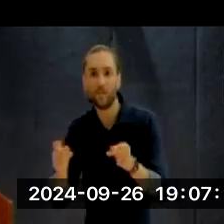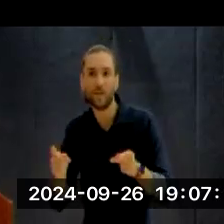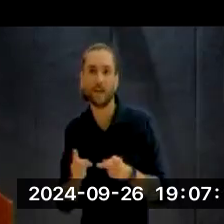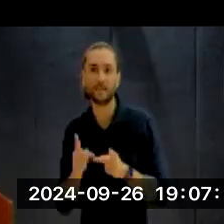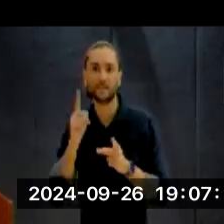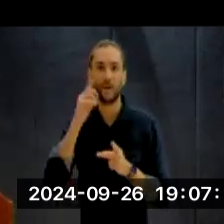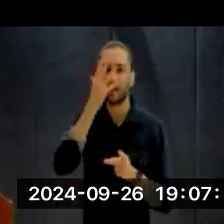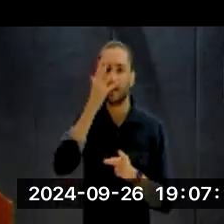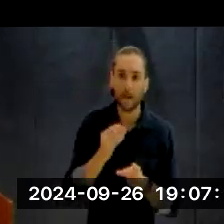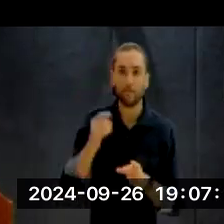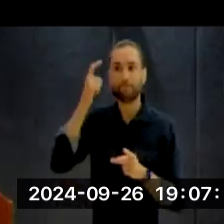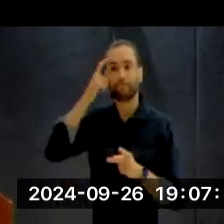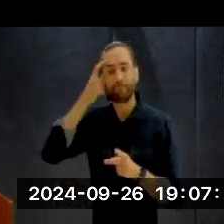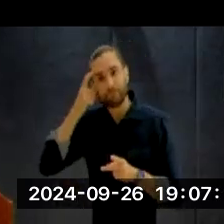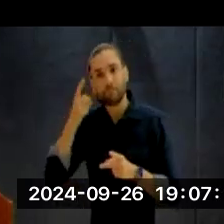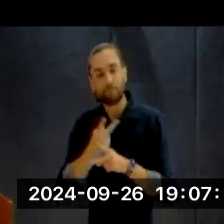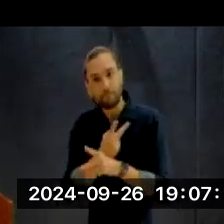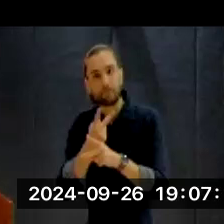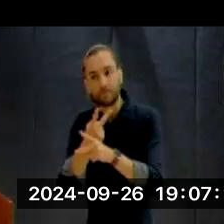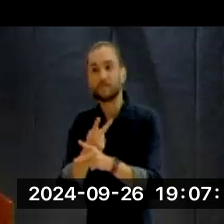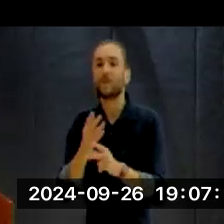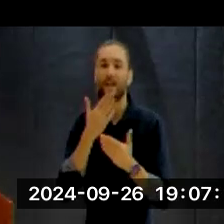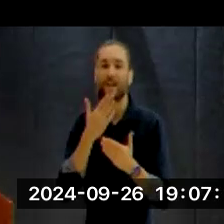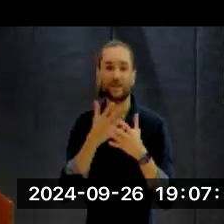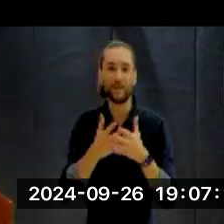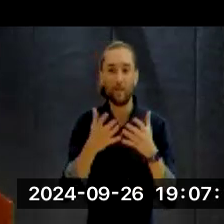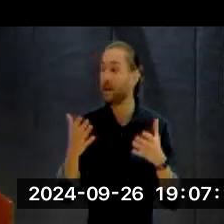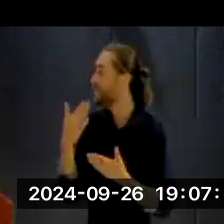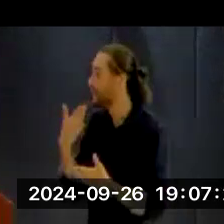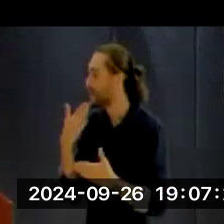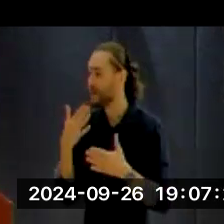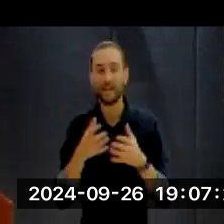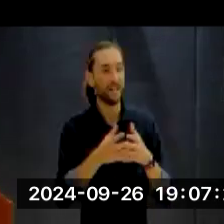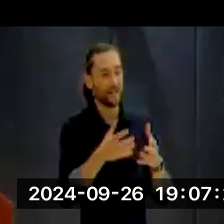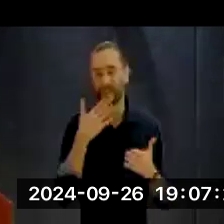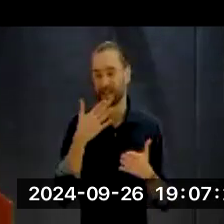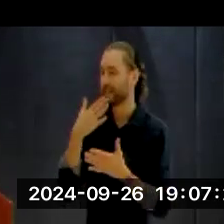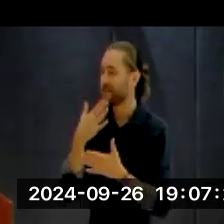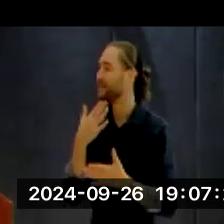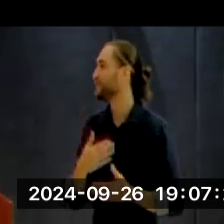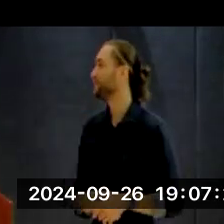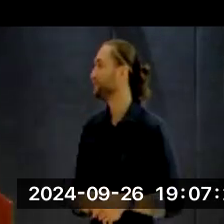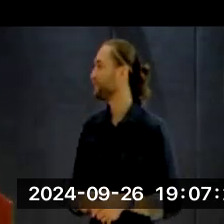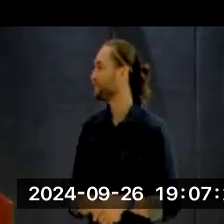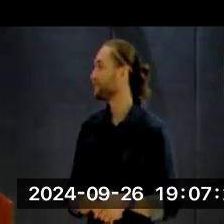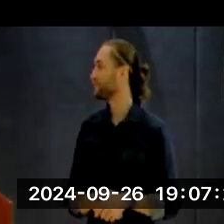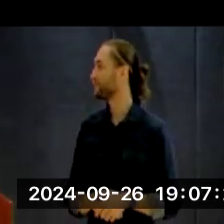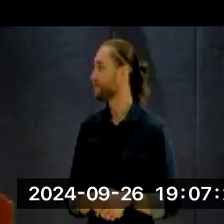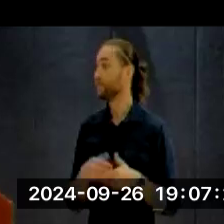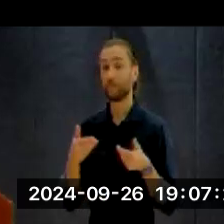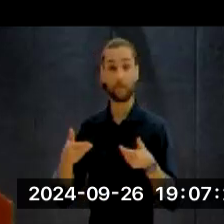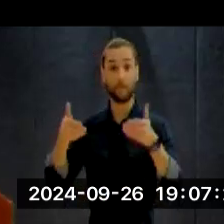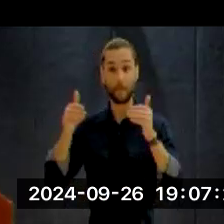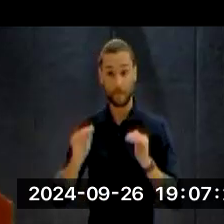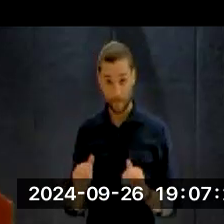people's conditions. So again, I thank you all so much for this Thank you. conversation and everything Thank you you're so doing. much. Okay, let's keep going. Somebody